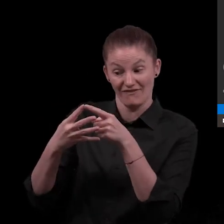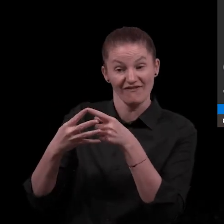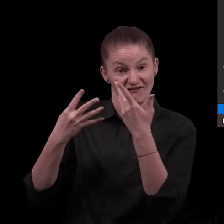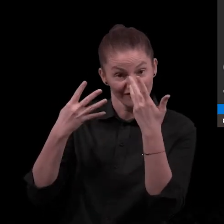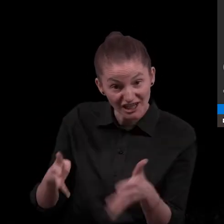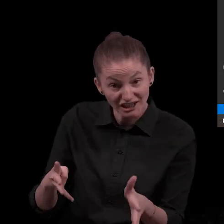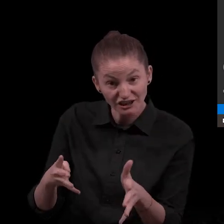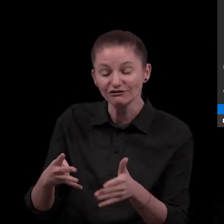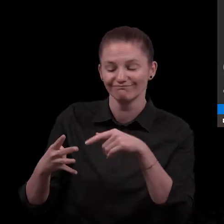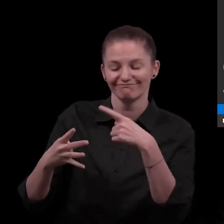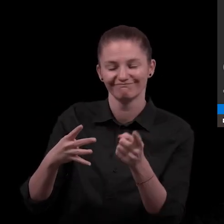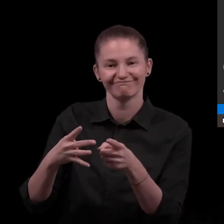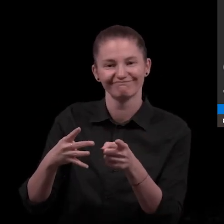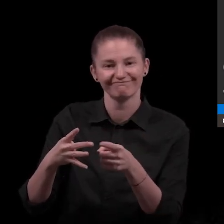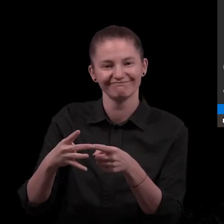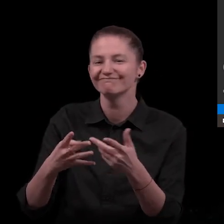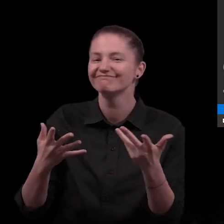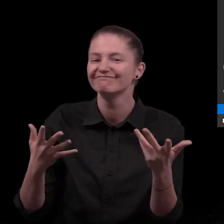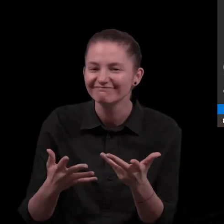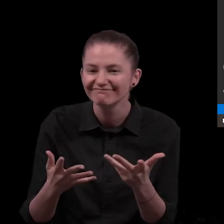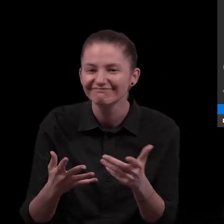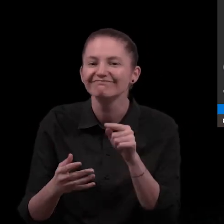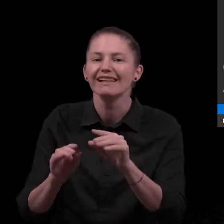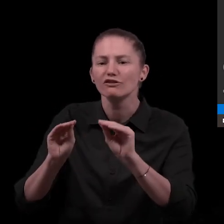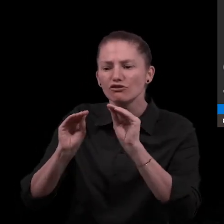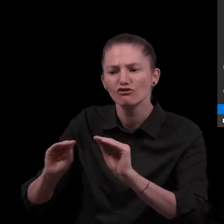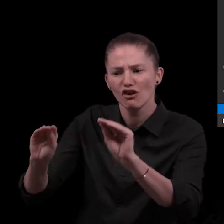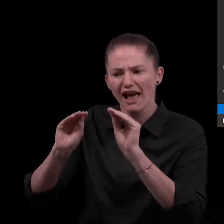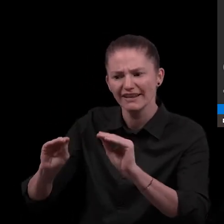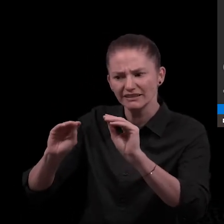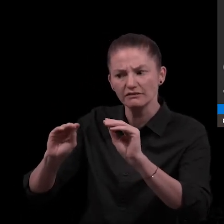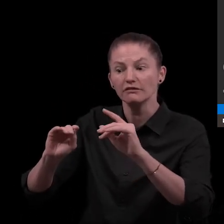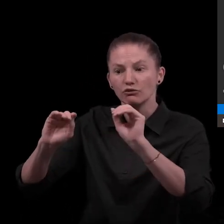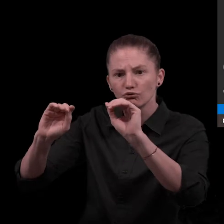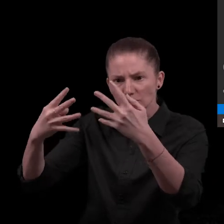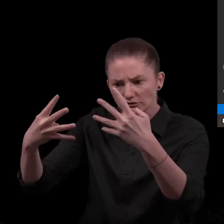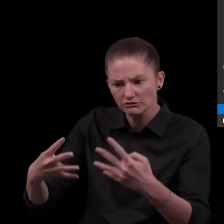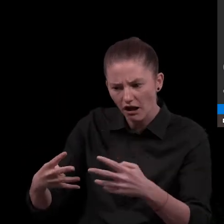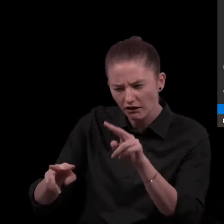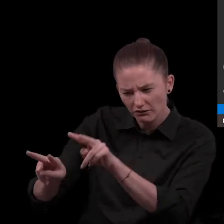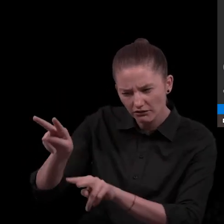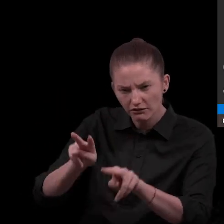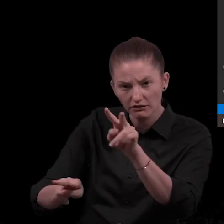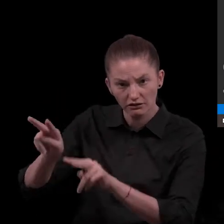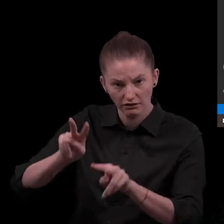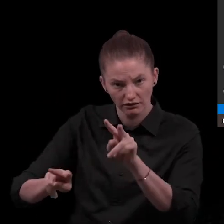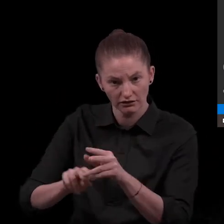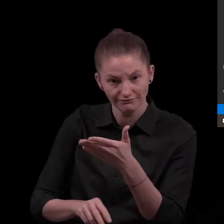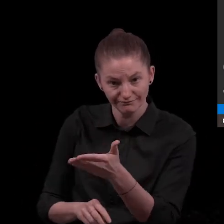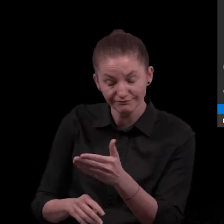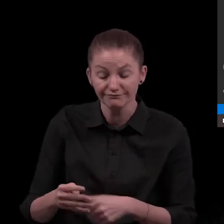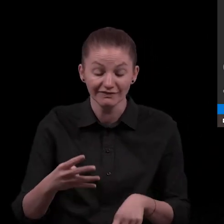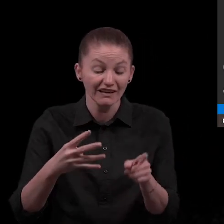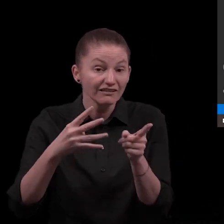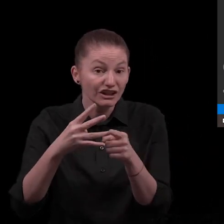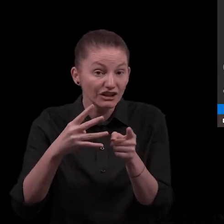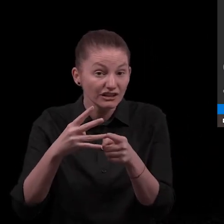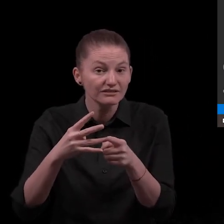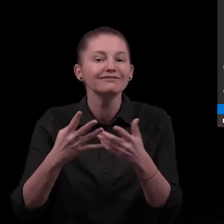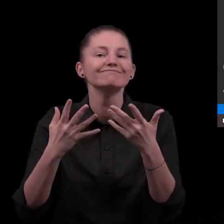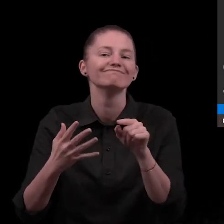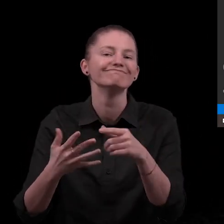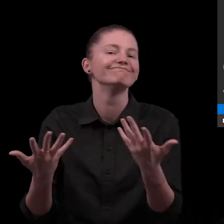and review the training results. But one of the things that we definitely want to do is test our training, and that's where we can analyze a